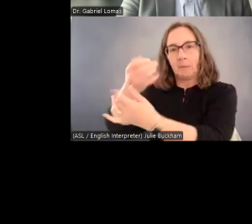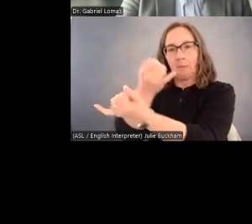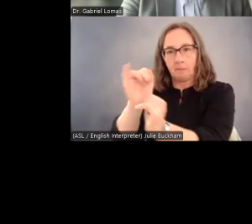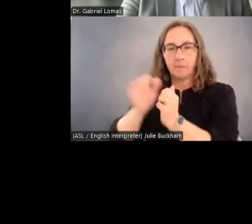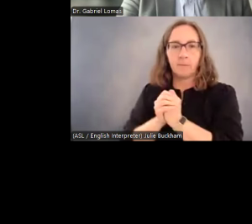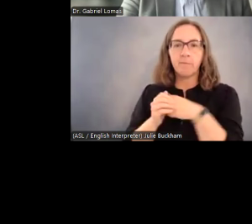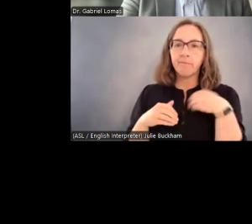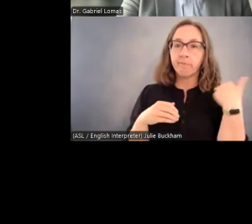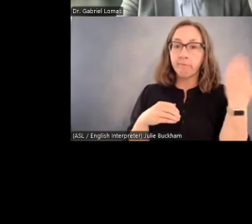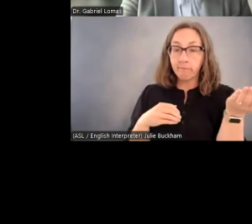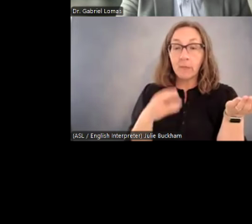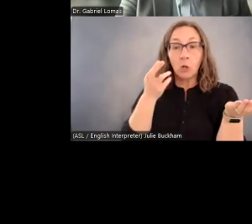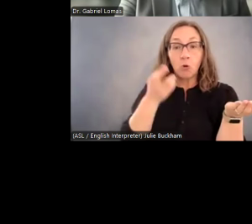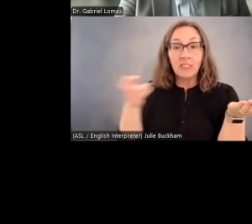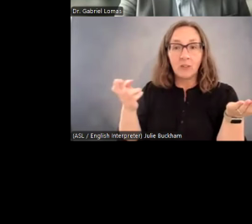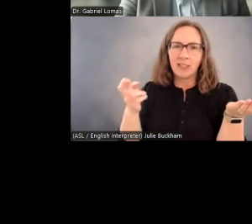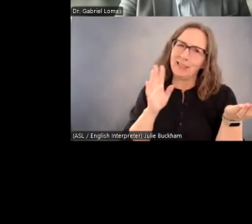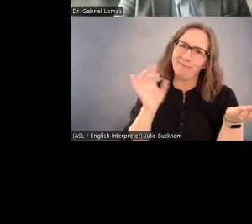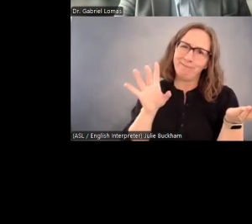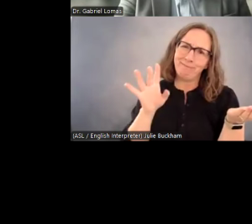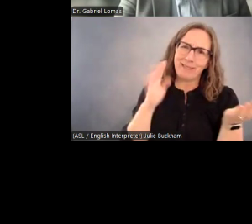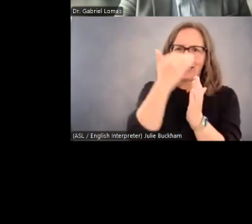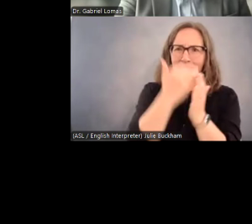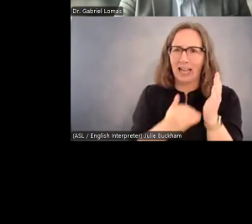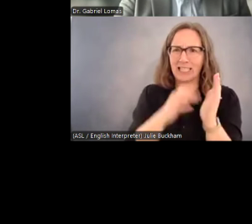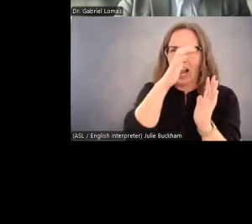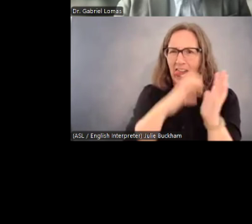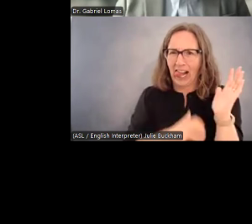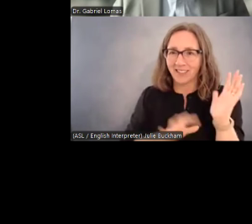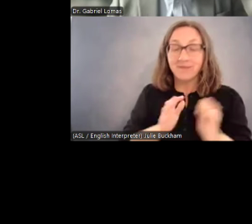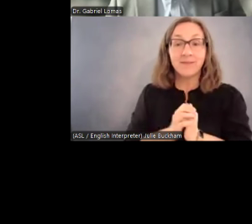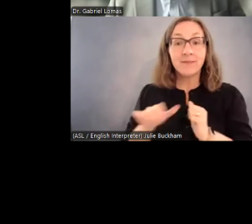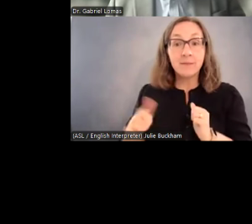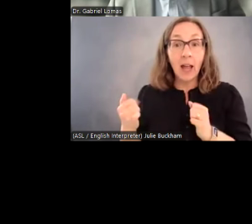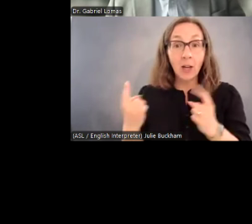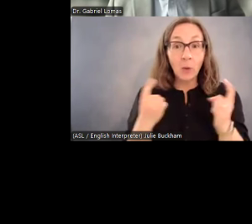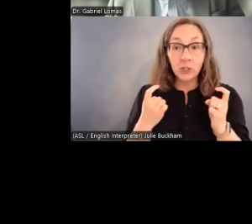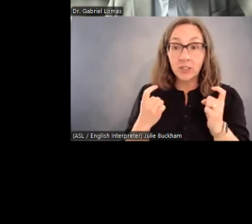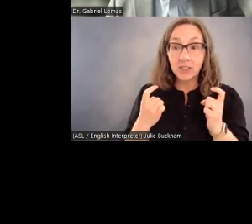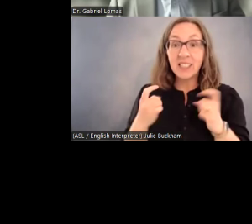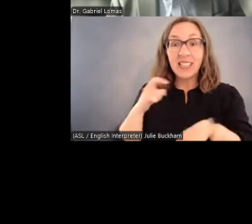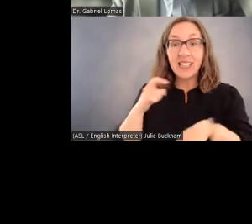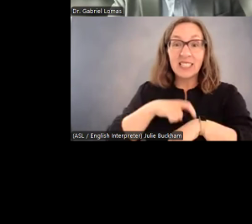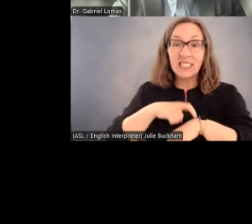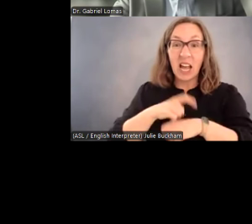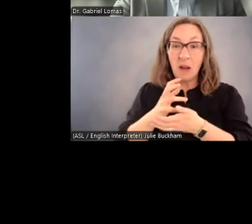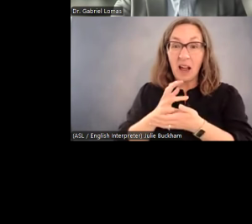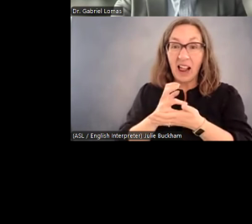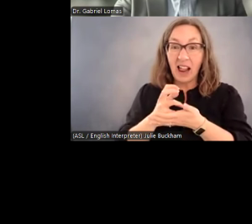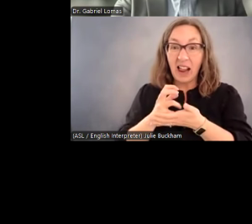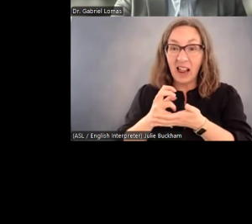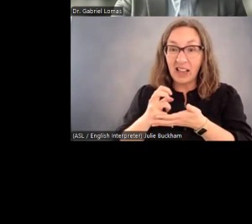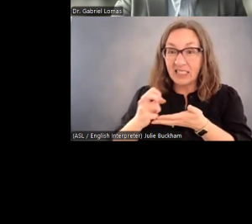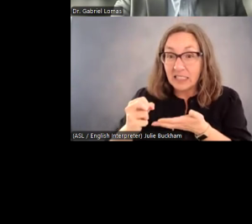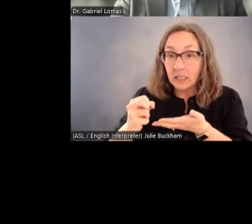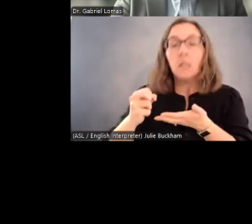some resources, and it's a lovely slide there. Any questions? We're at the end now, and just about at the end of our